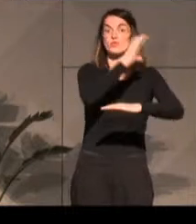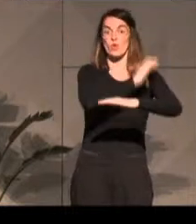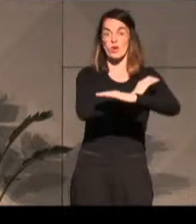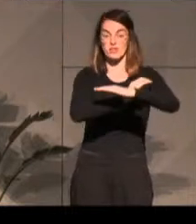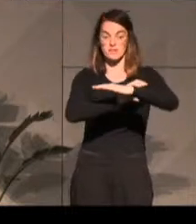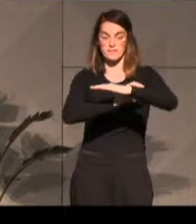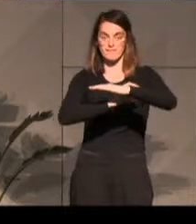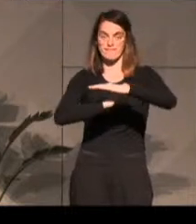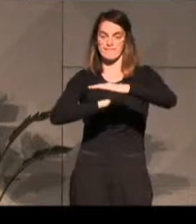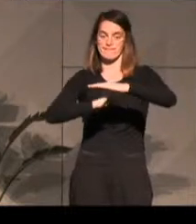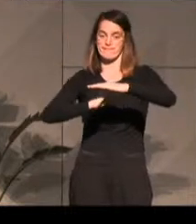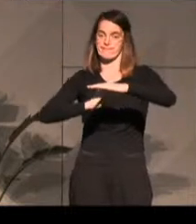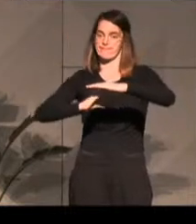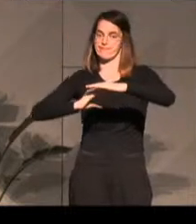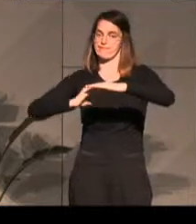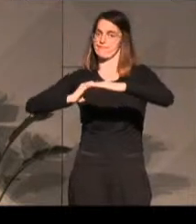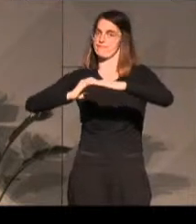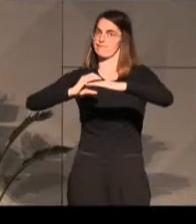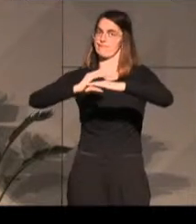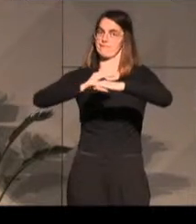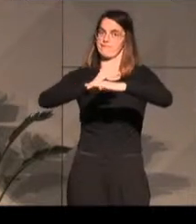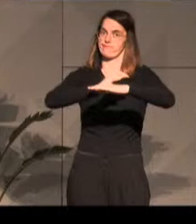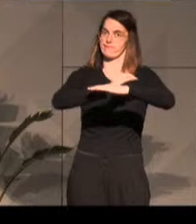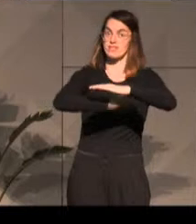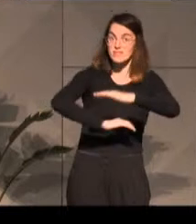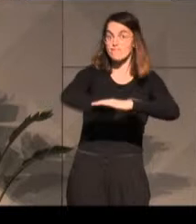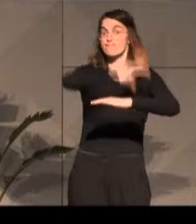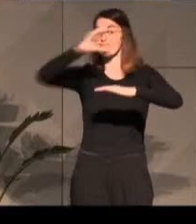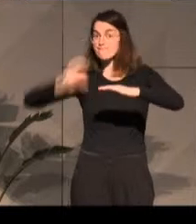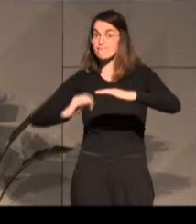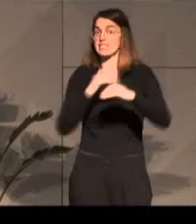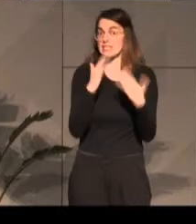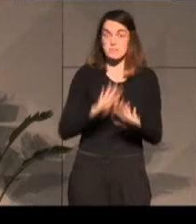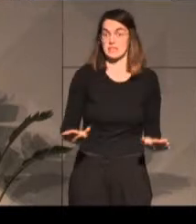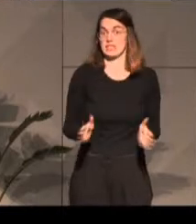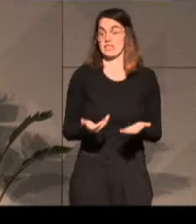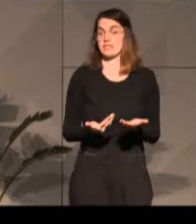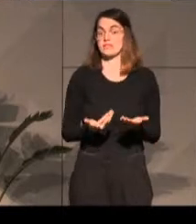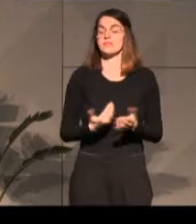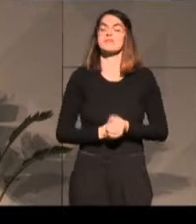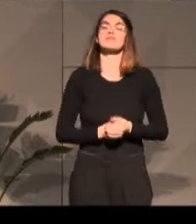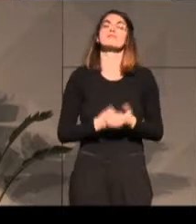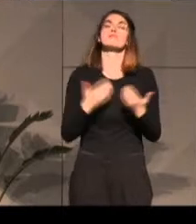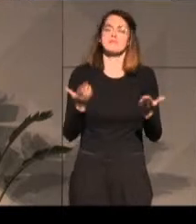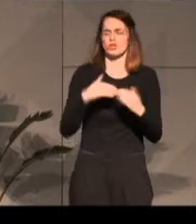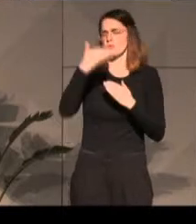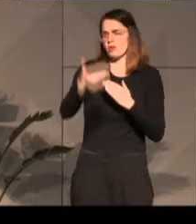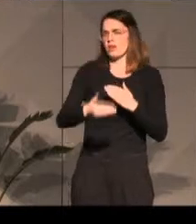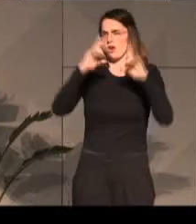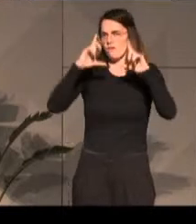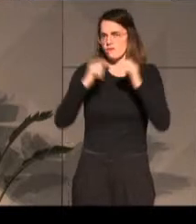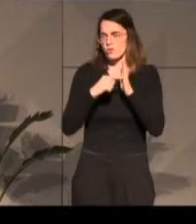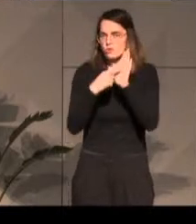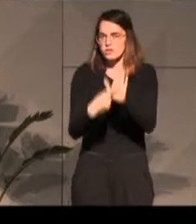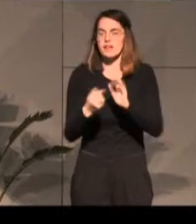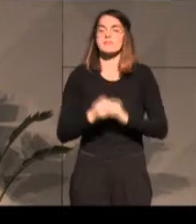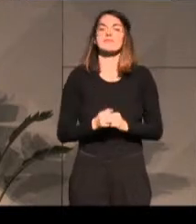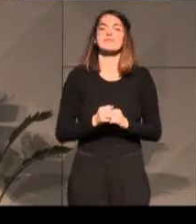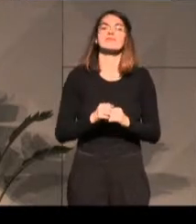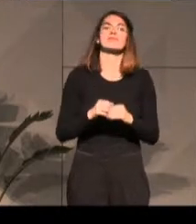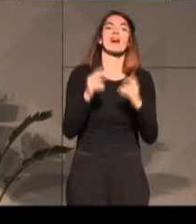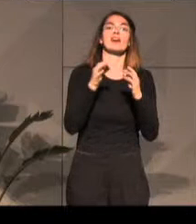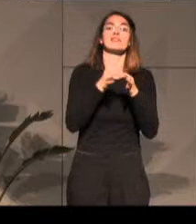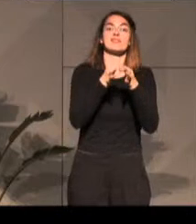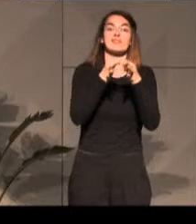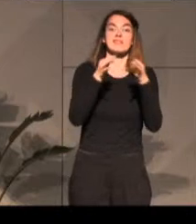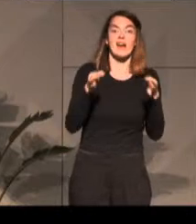rising, and if you see the sun, it's so low that it gets dark again